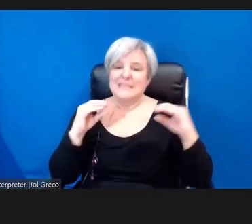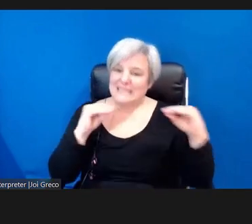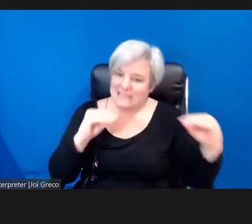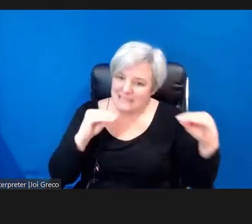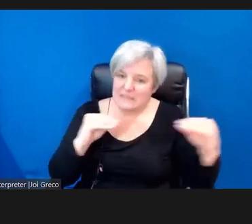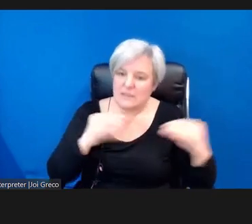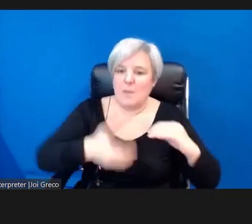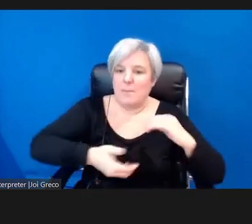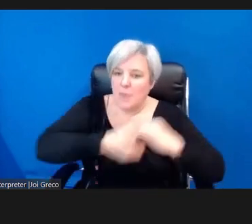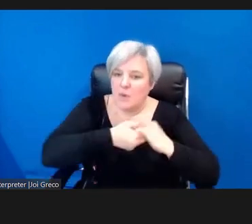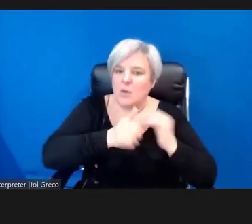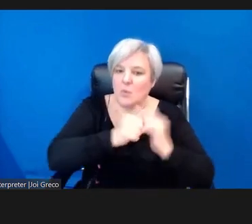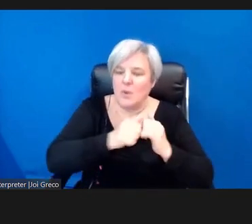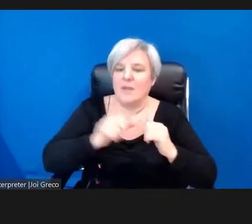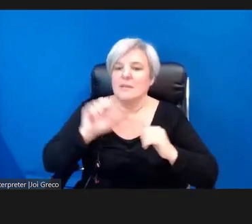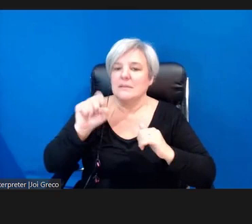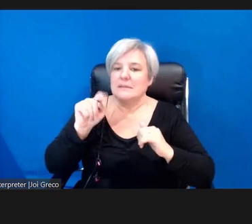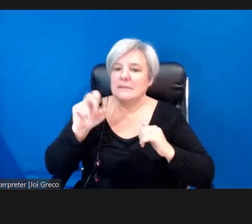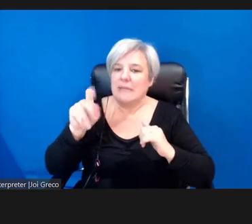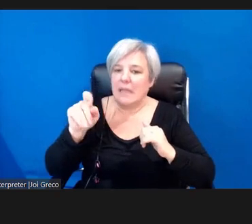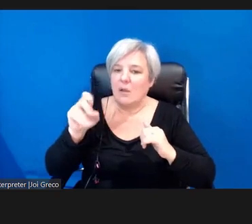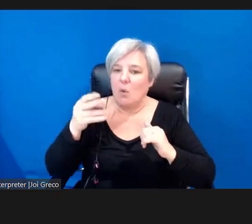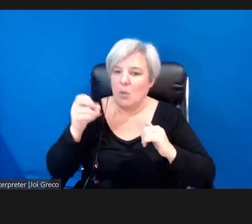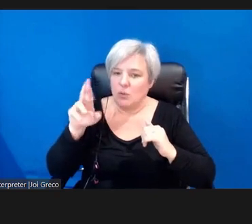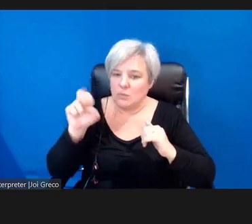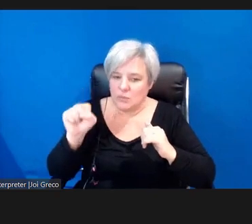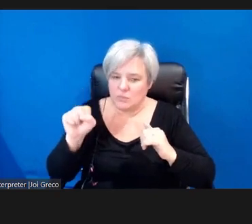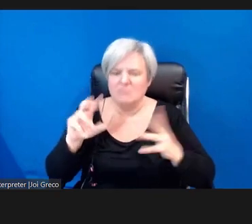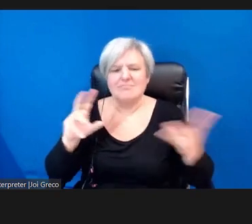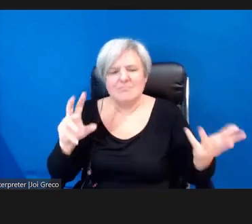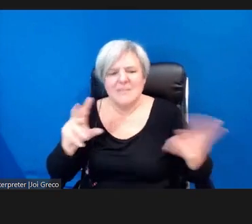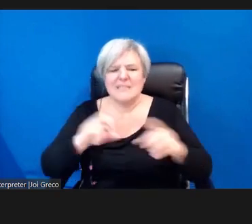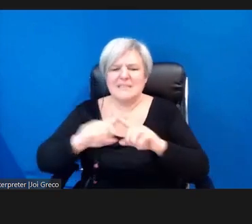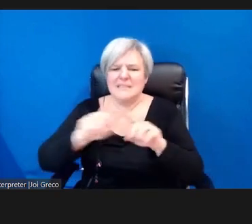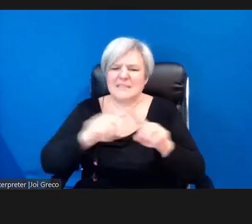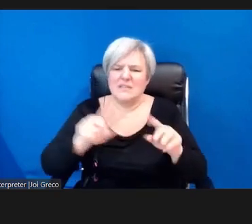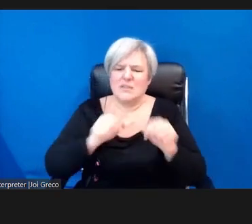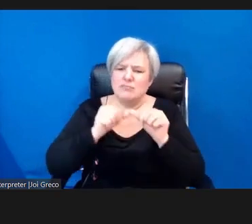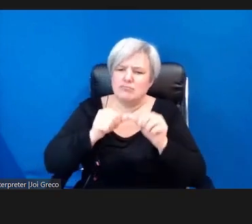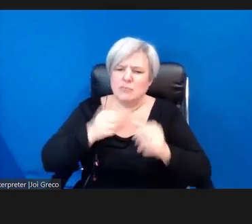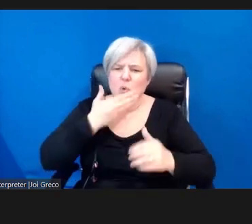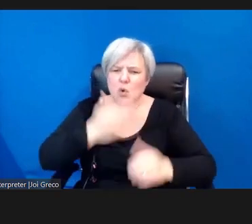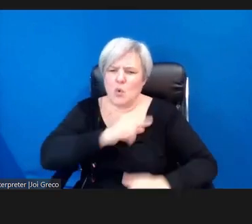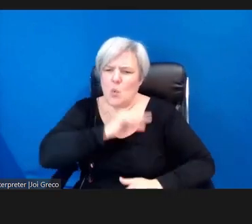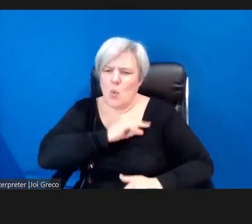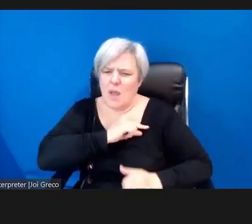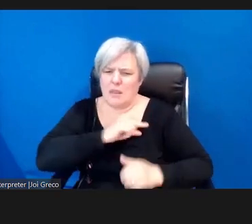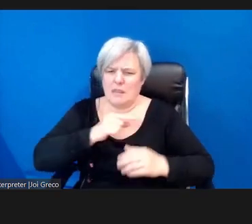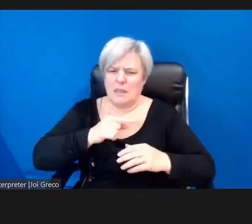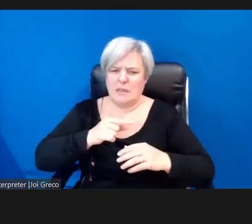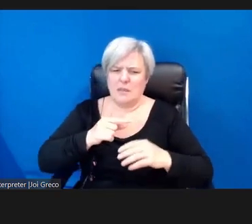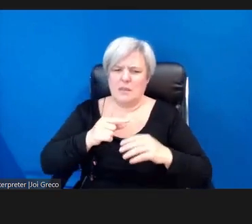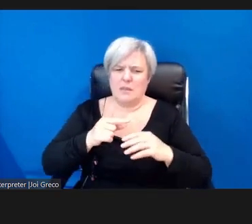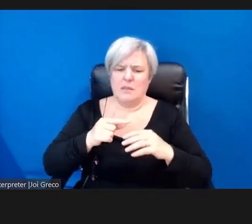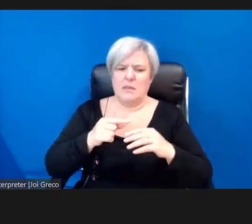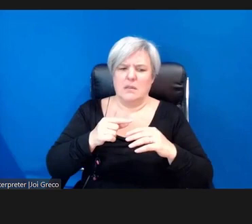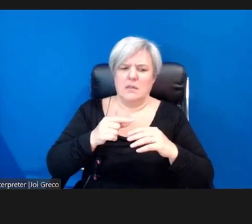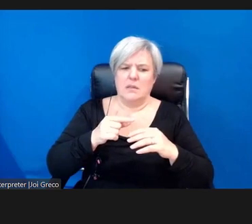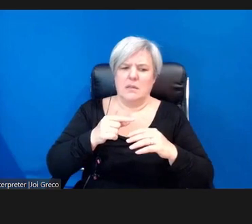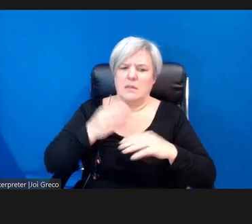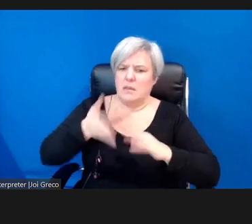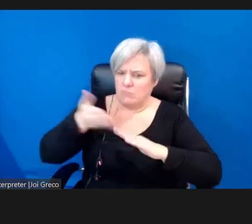and partnering with stakeholders, using continuous quality improvement, and supporting